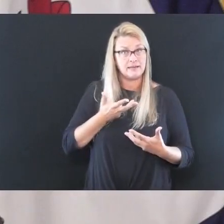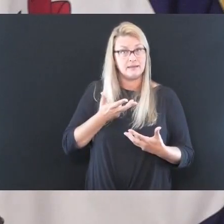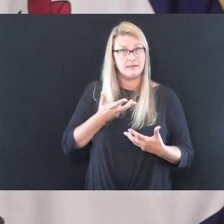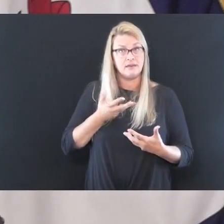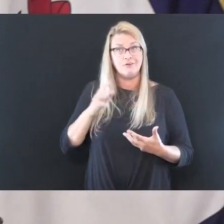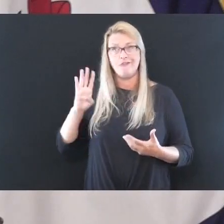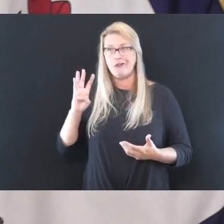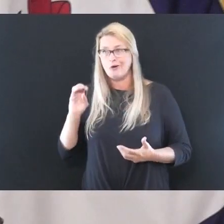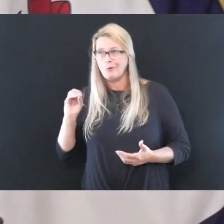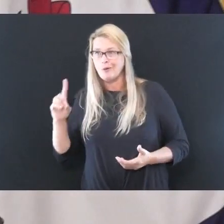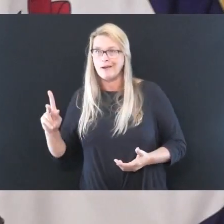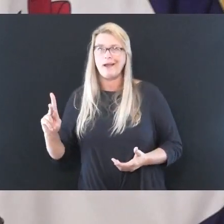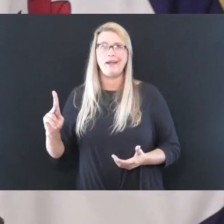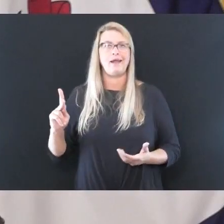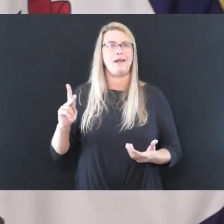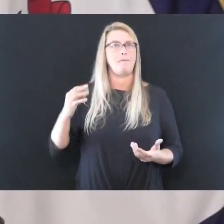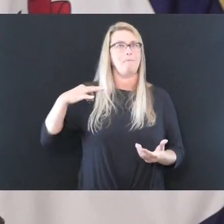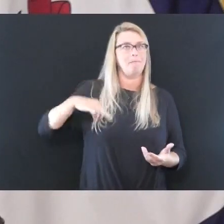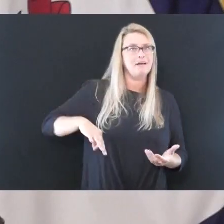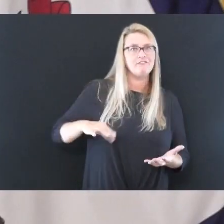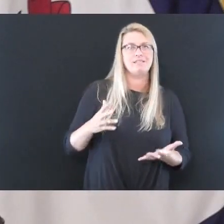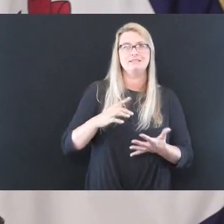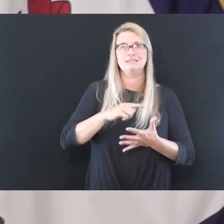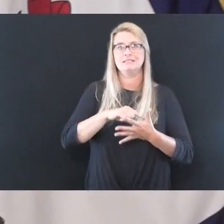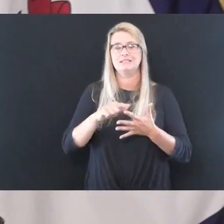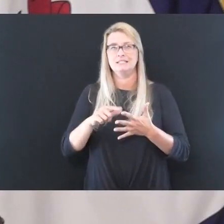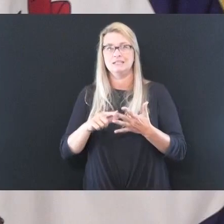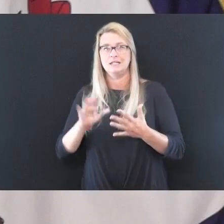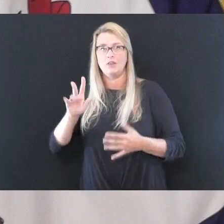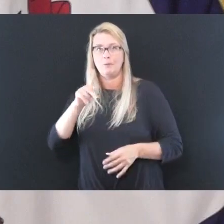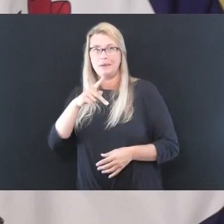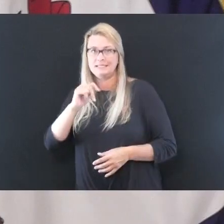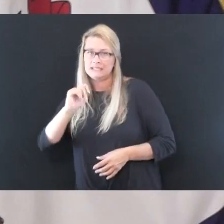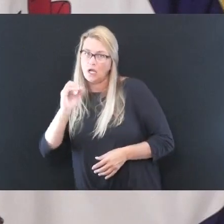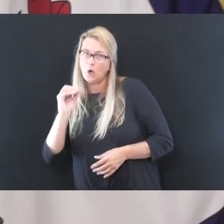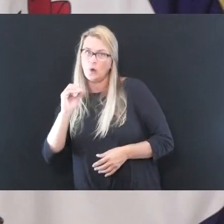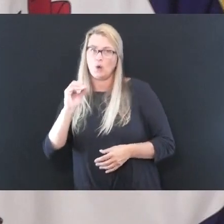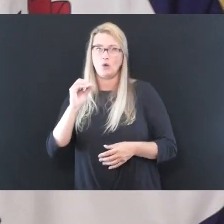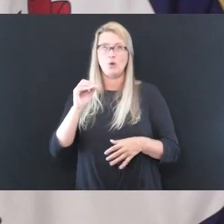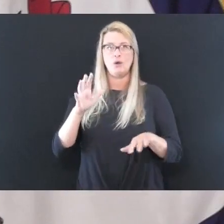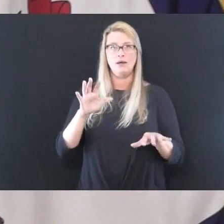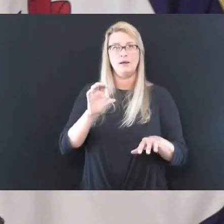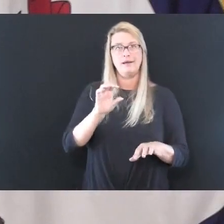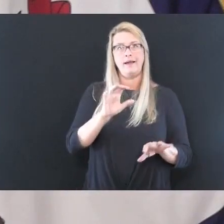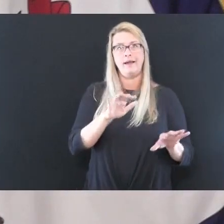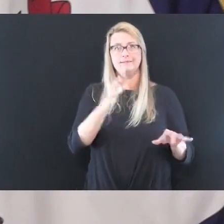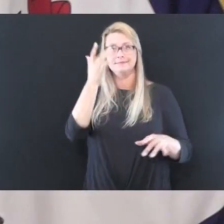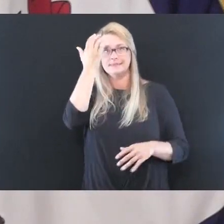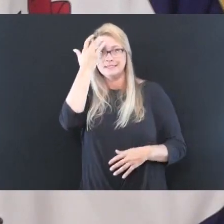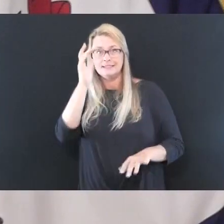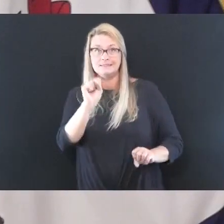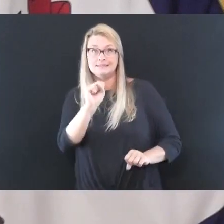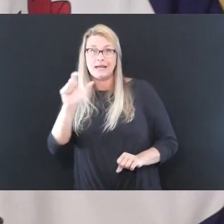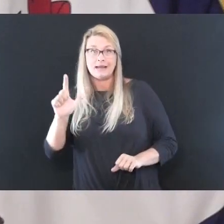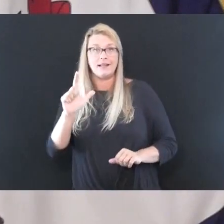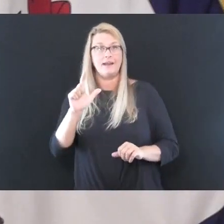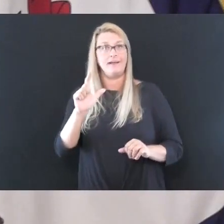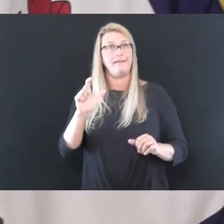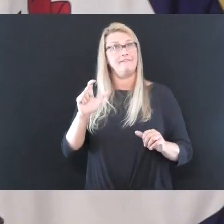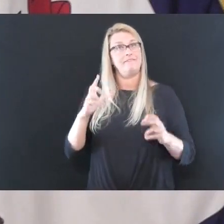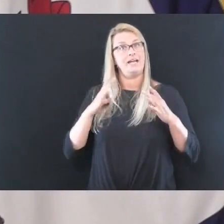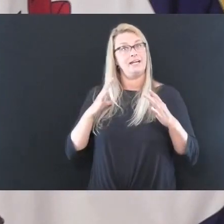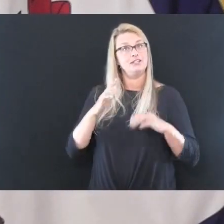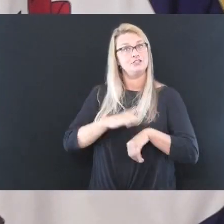their 401k or their personal time or their leave time or vacation times or whatever